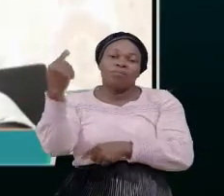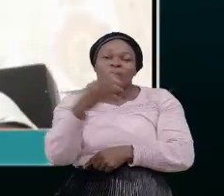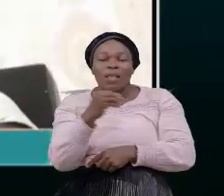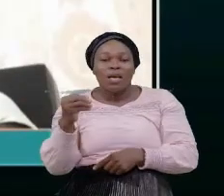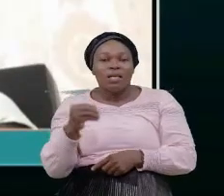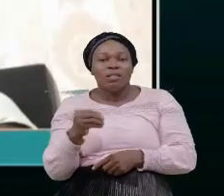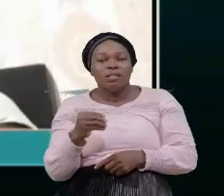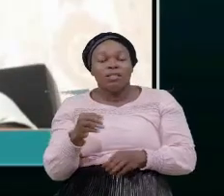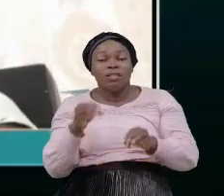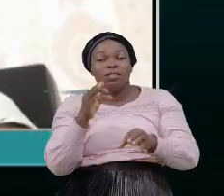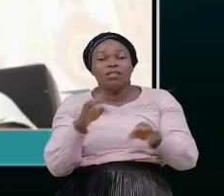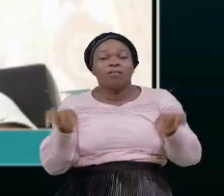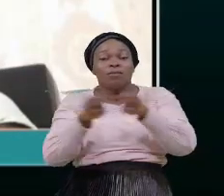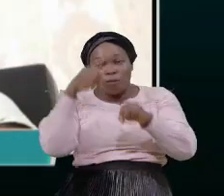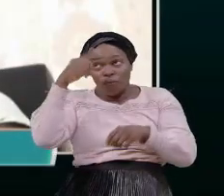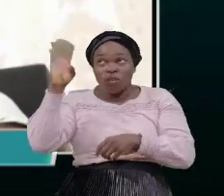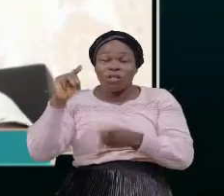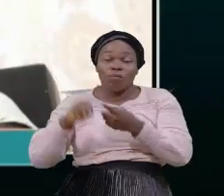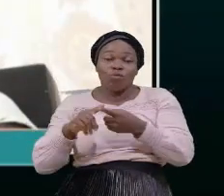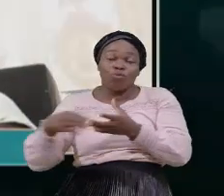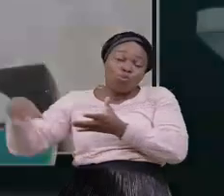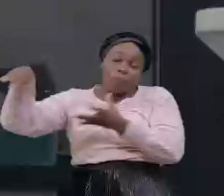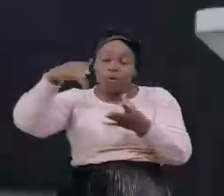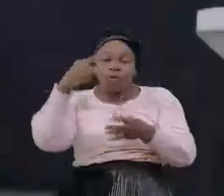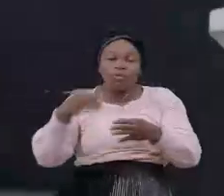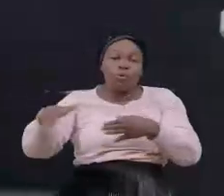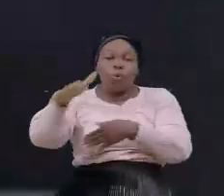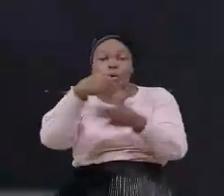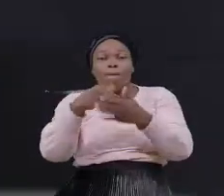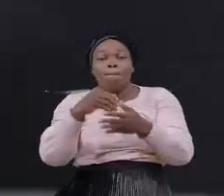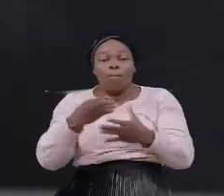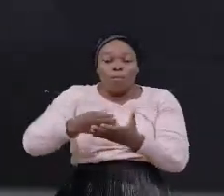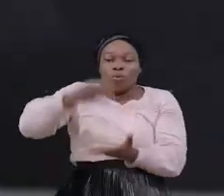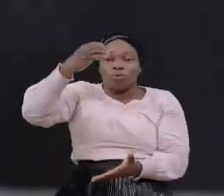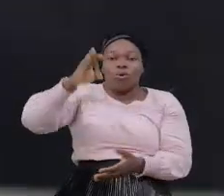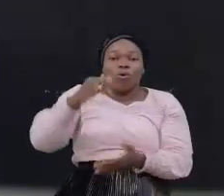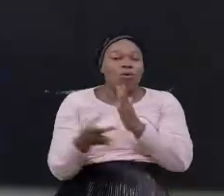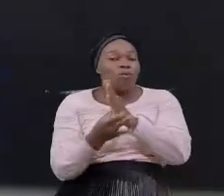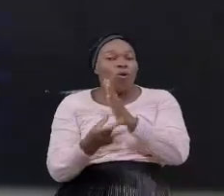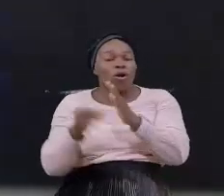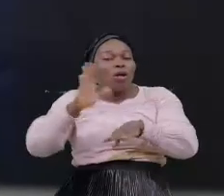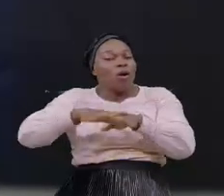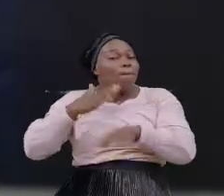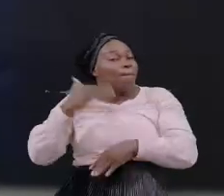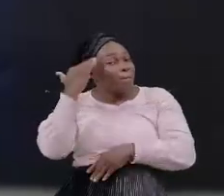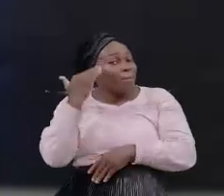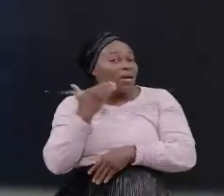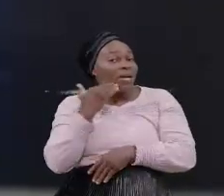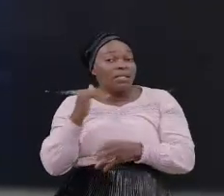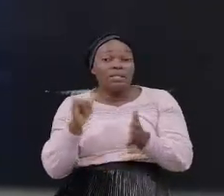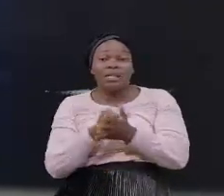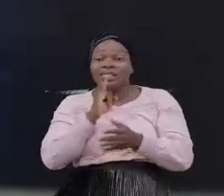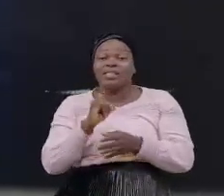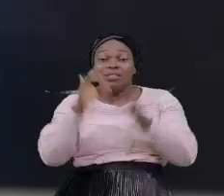of oil on my head. Is it that serious? The one that is higher than